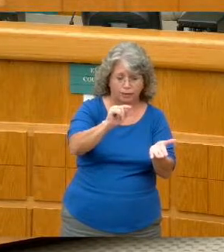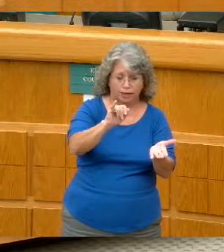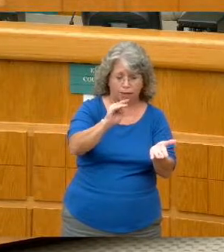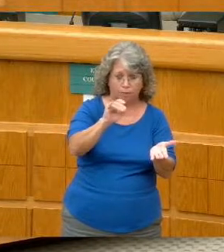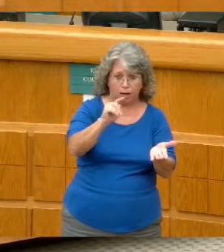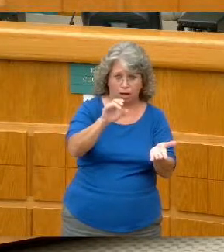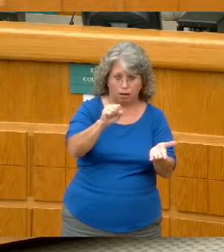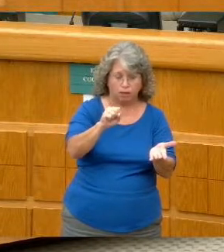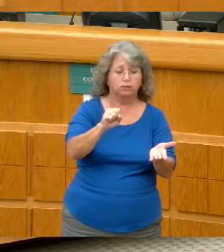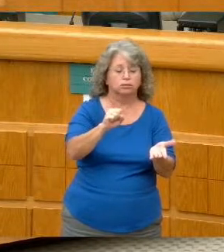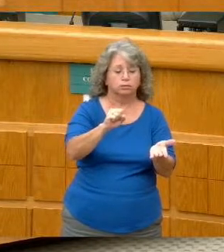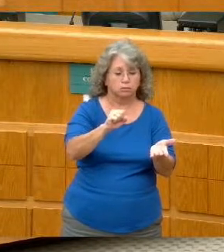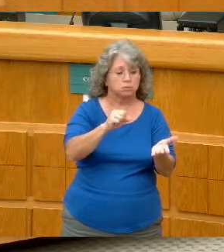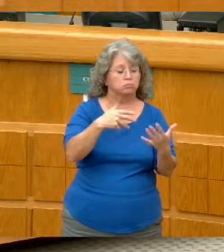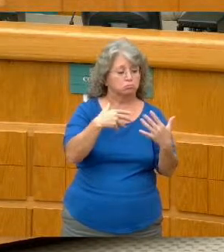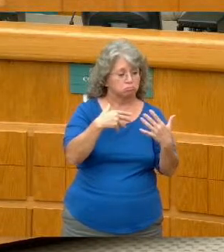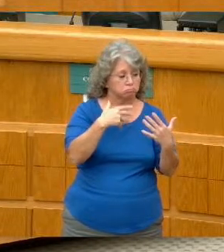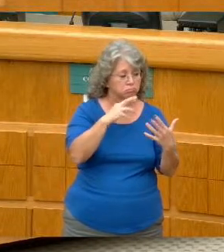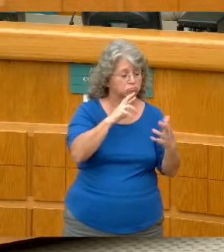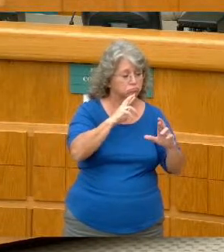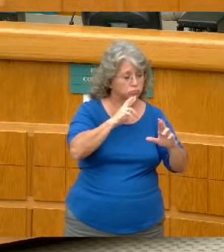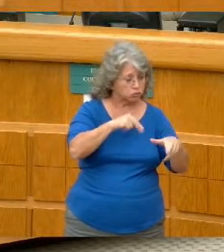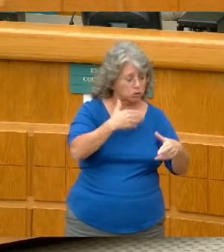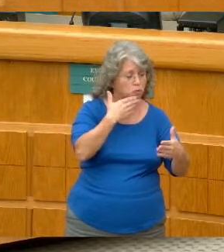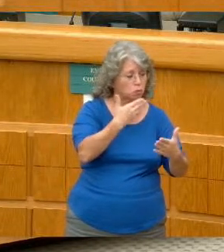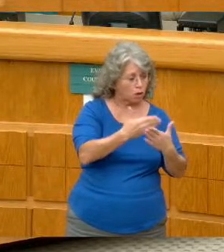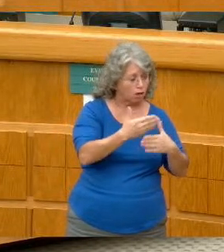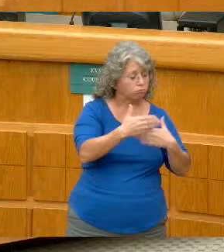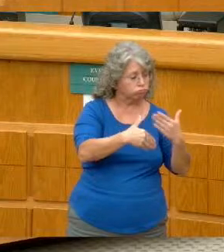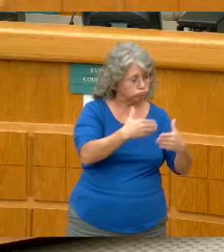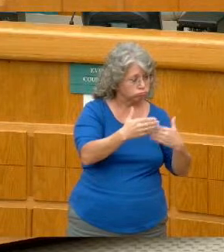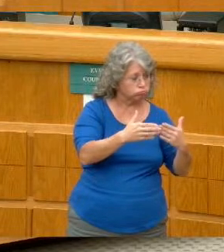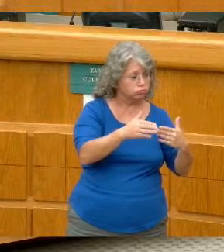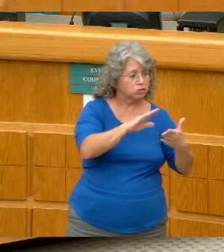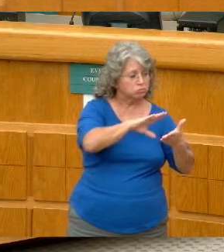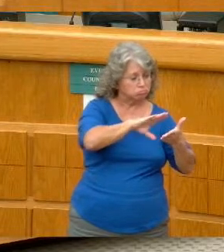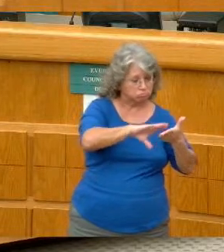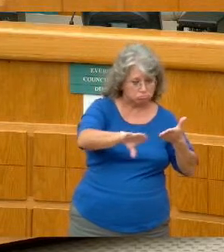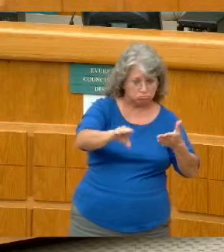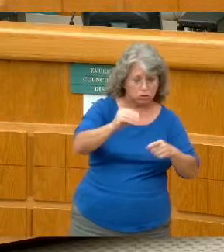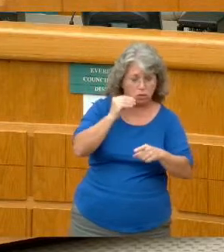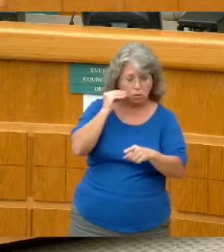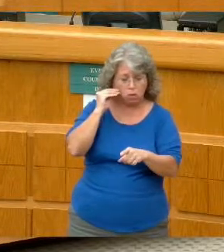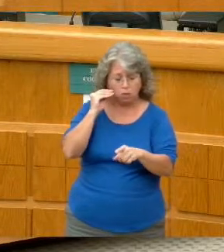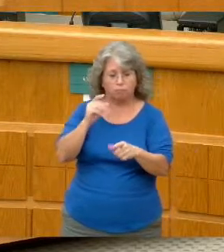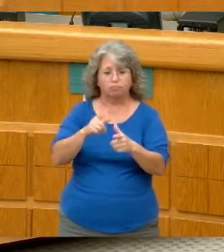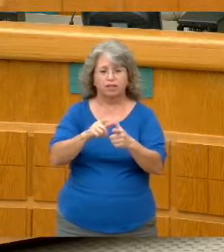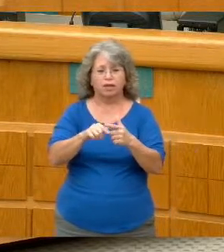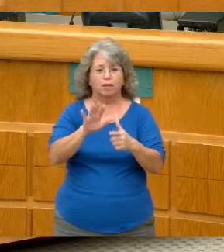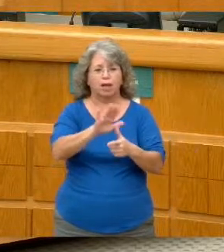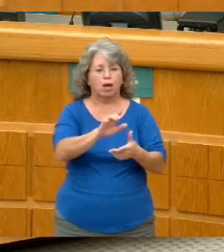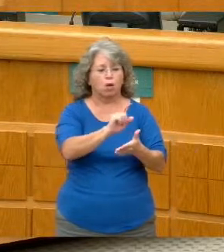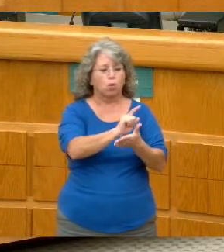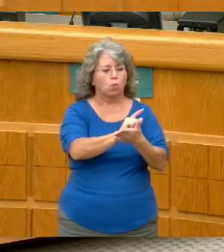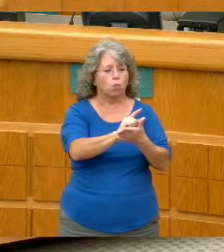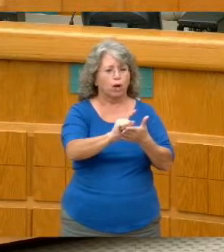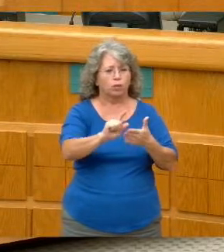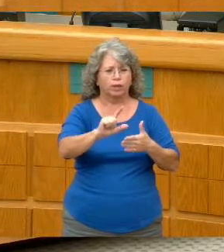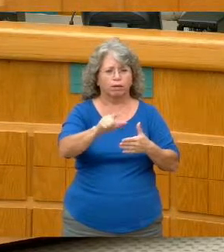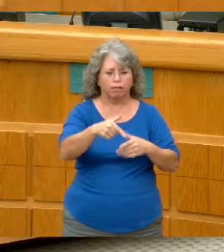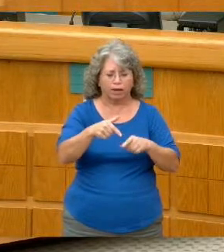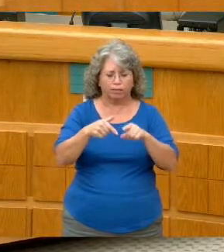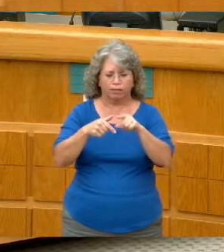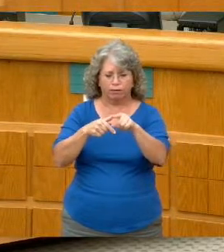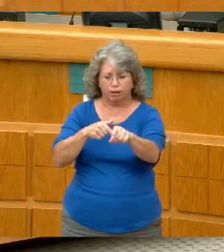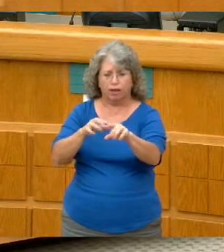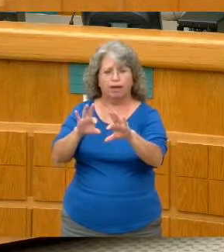antibiotics. He responded well and was discharged home in a few days. And at home, approximately a week